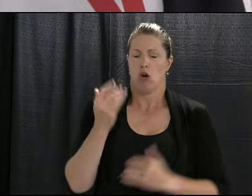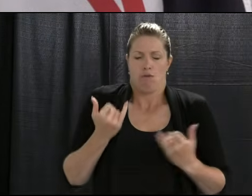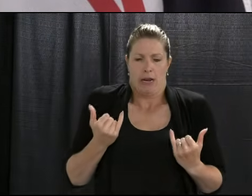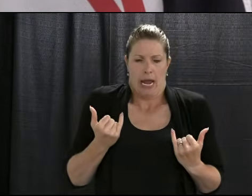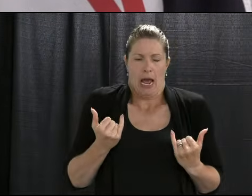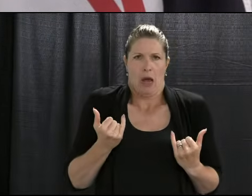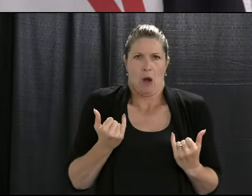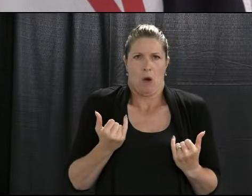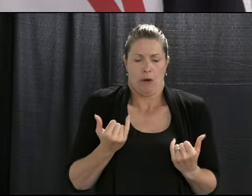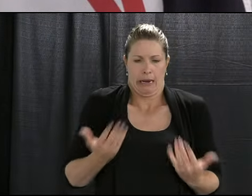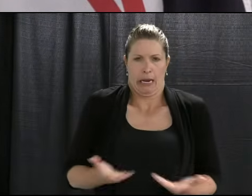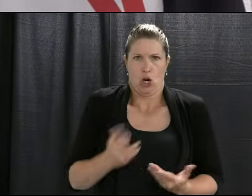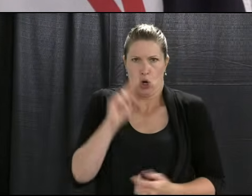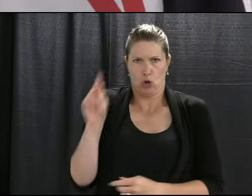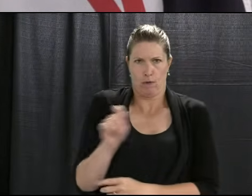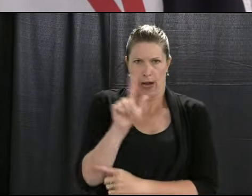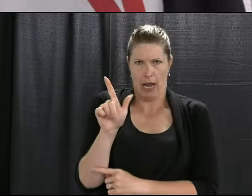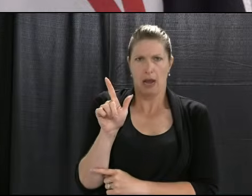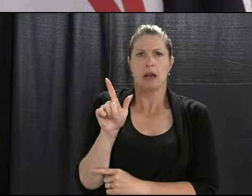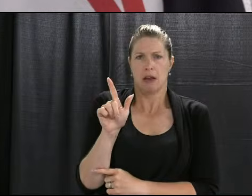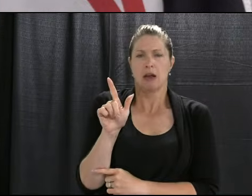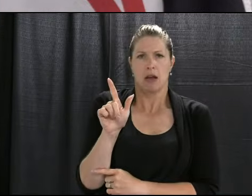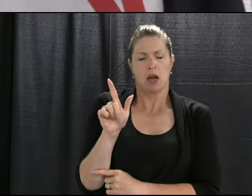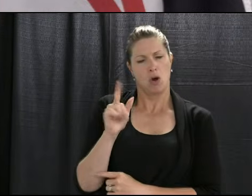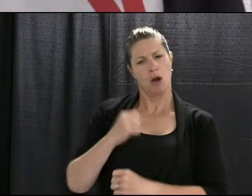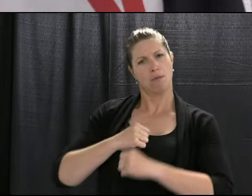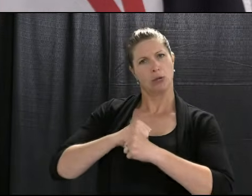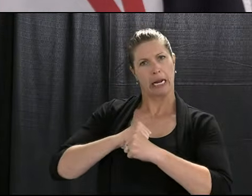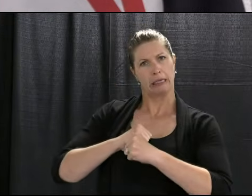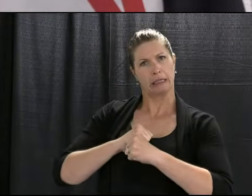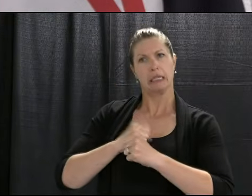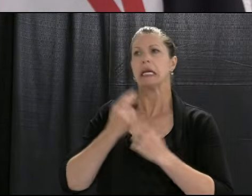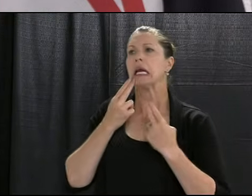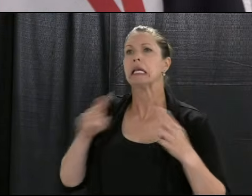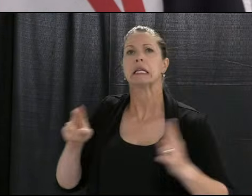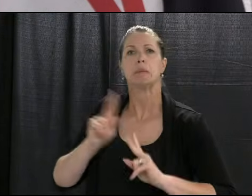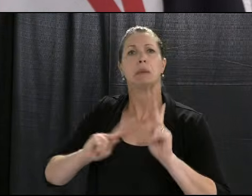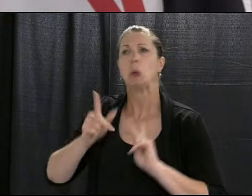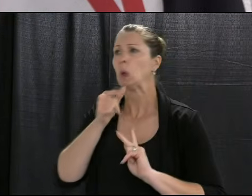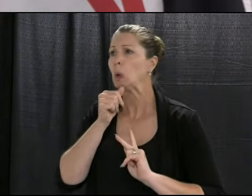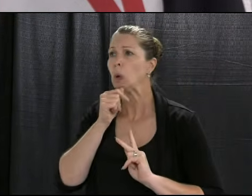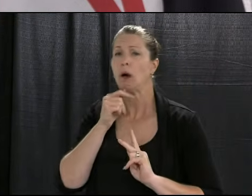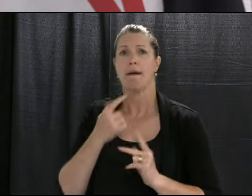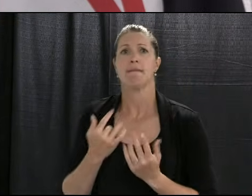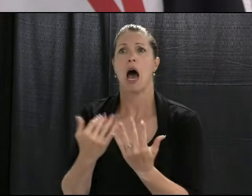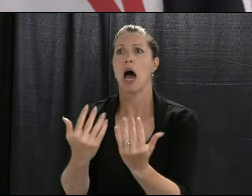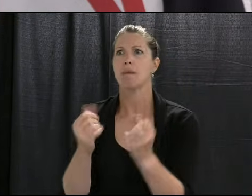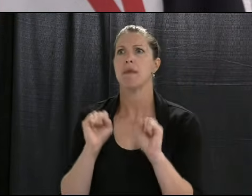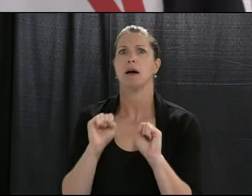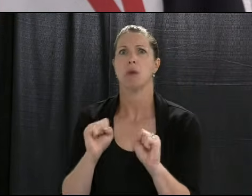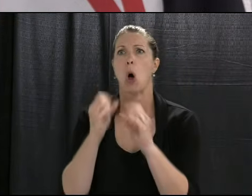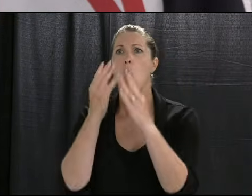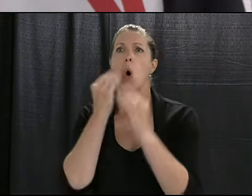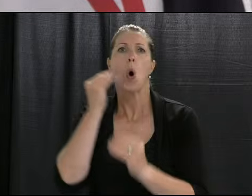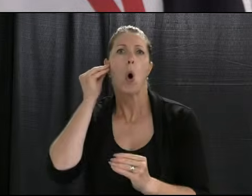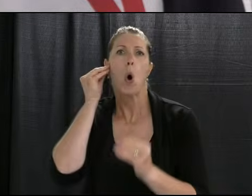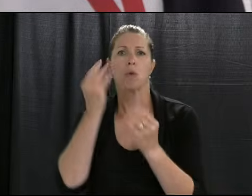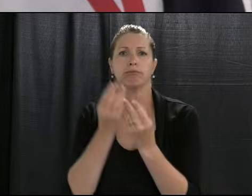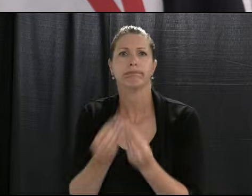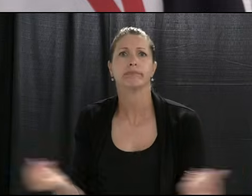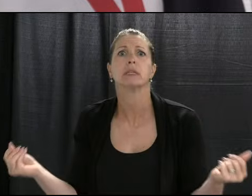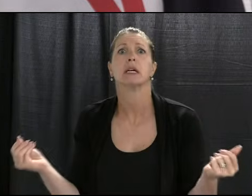families and the communities who safely enjoy the outdoors here in Newfoundland and Labrador. It's a big part of our culture. It's a big part of our way of life in the summer and the